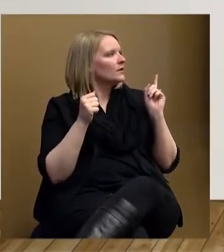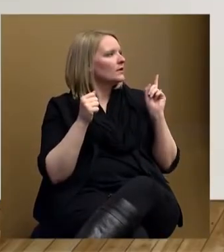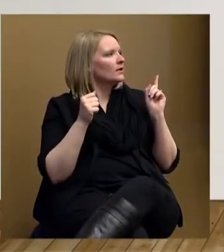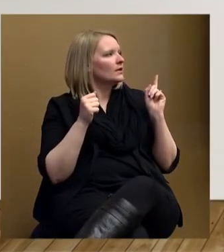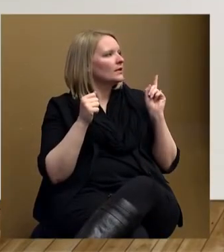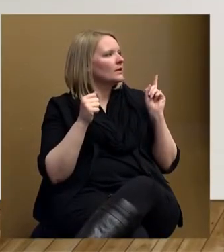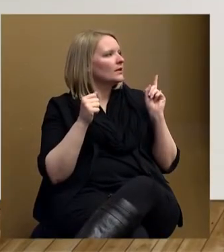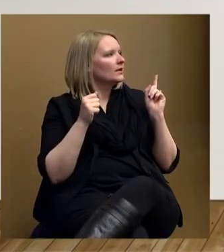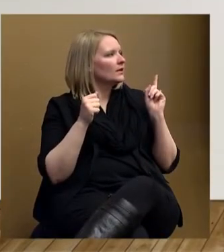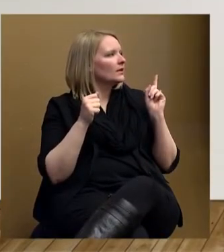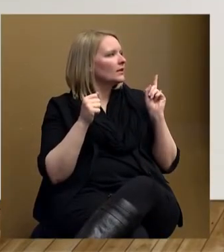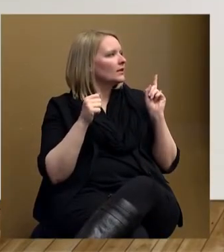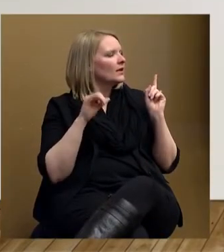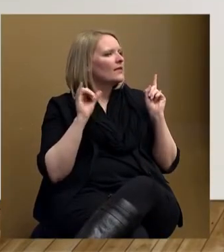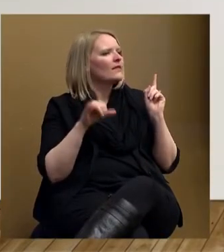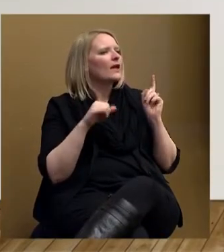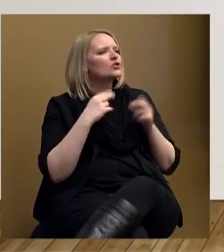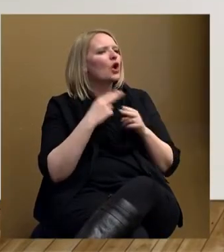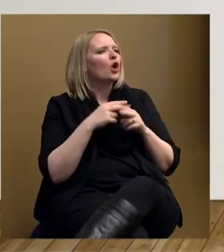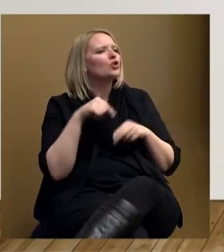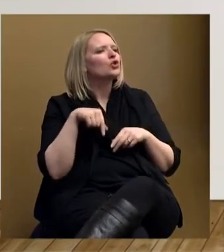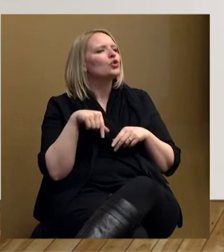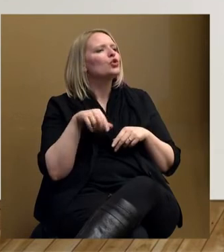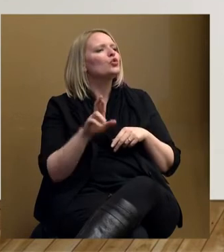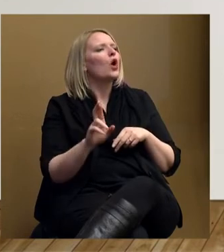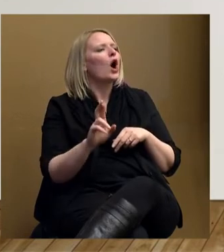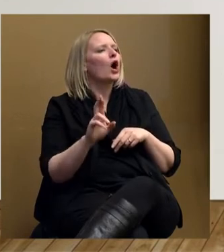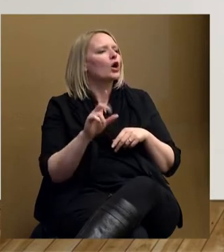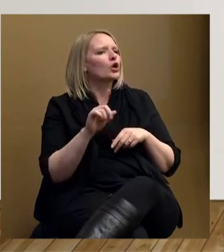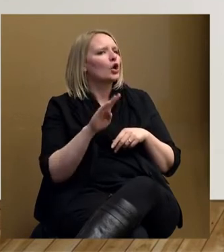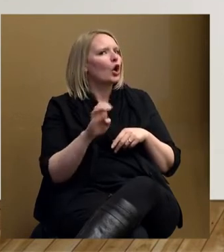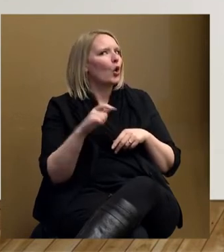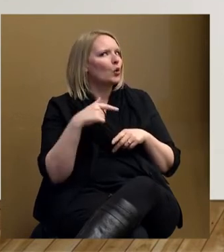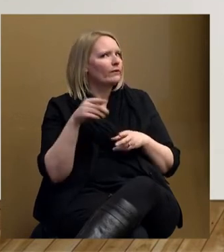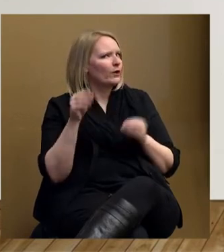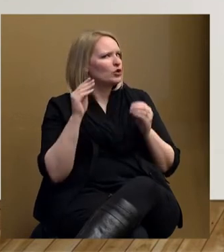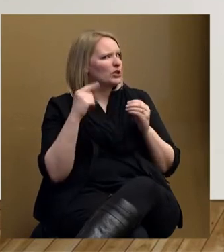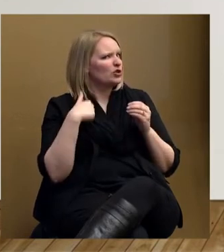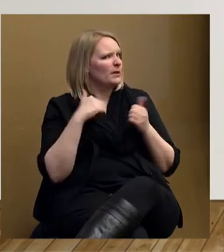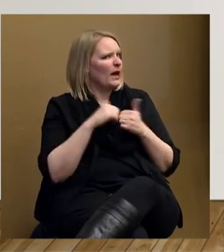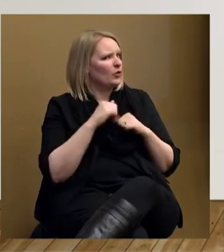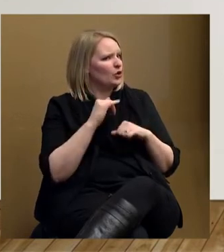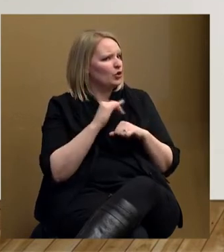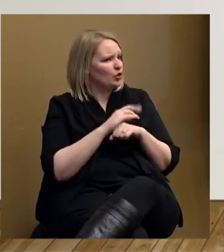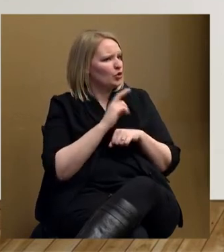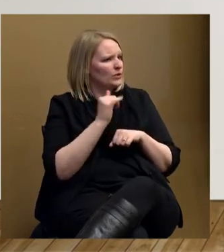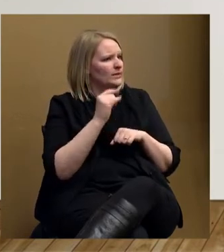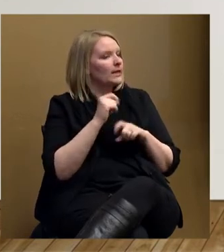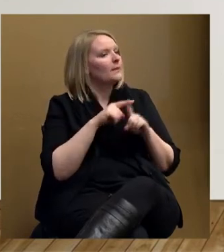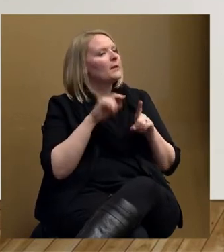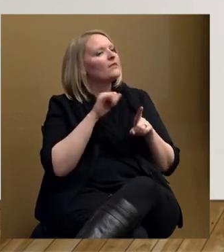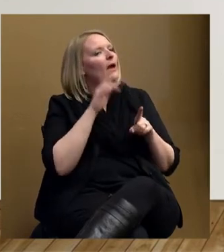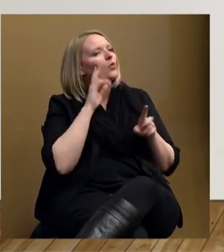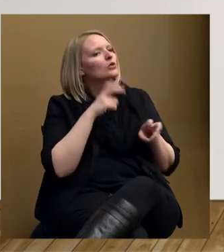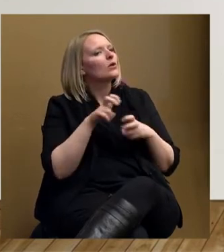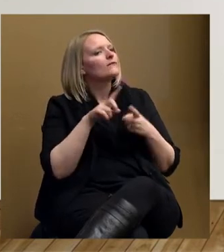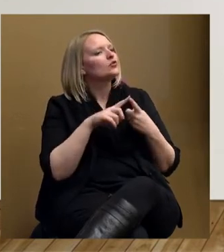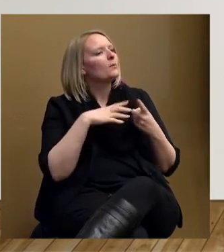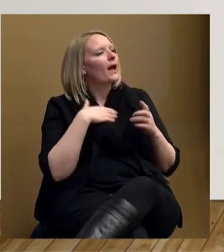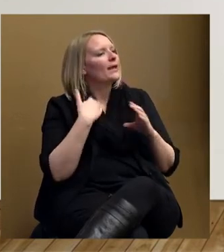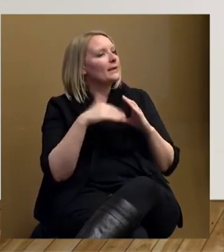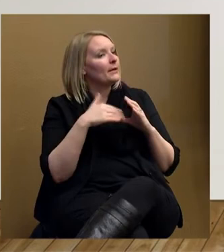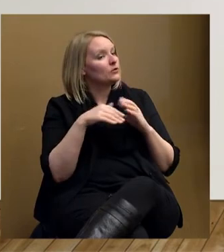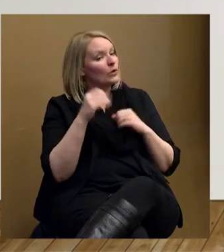That's what's it called? QR code. They're teaching me. That QR code brings you to my email. So if you